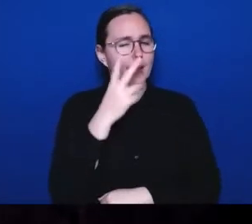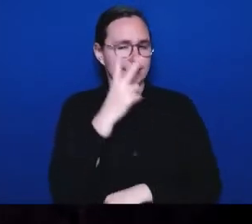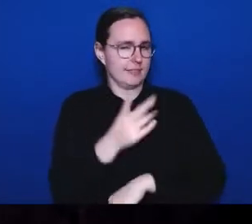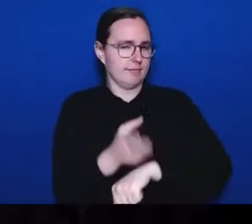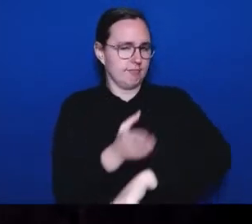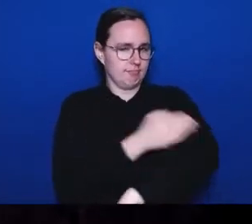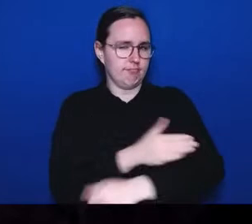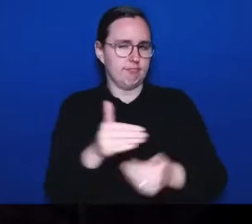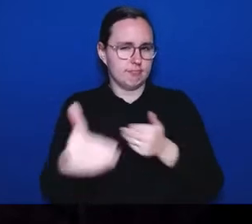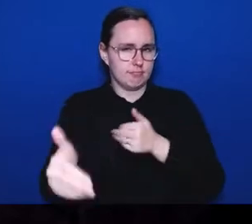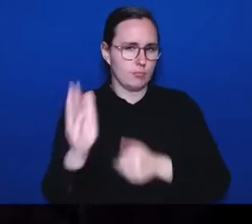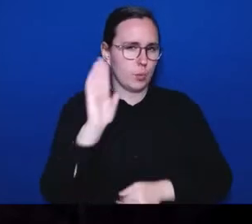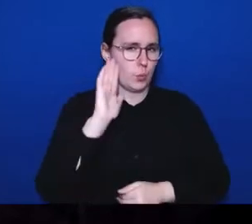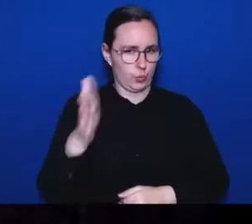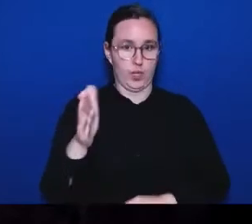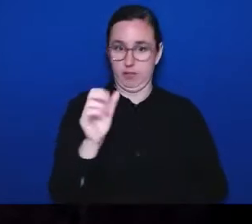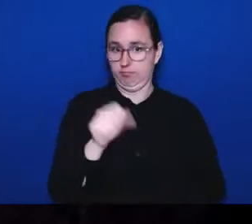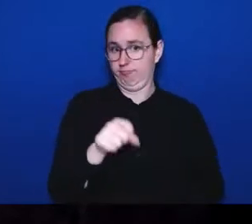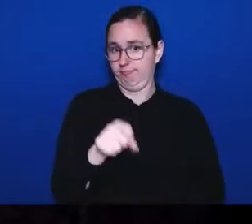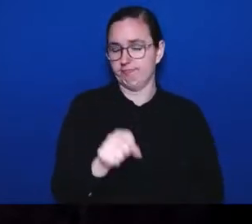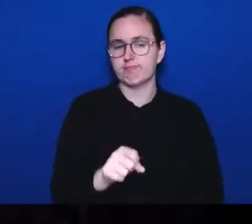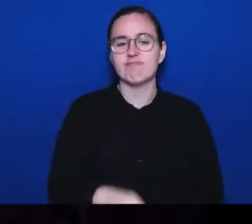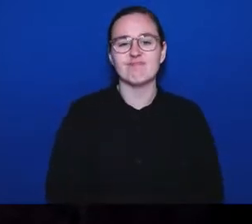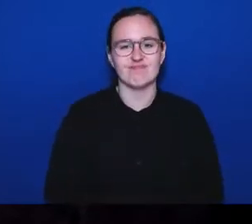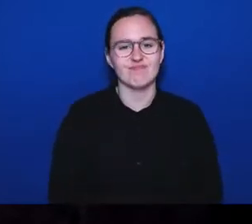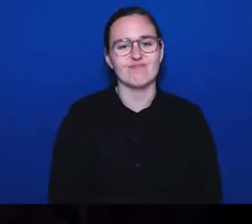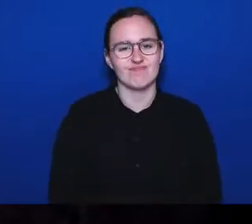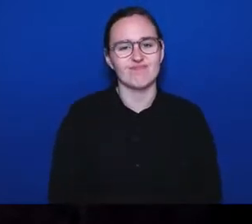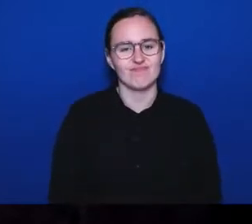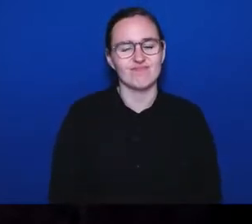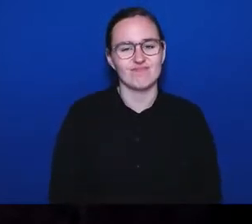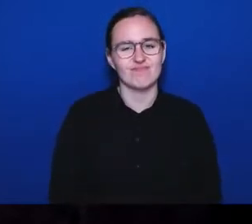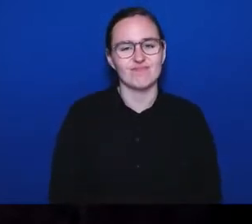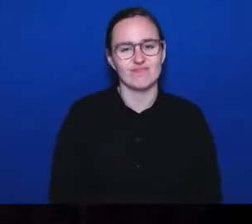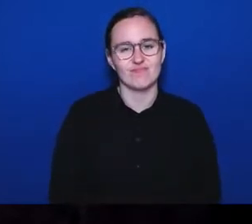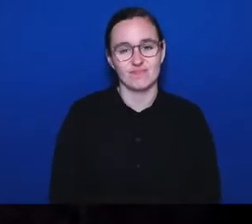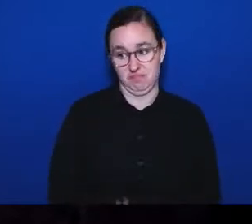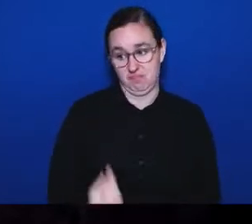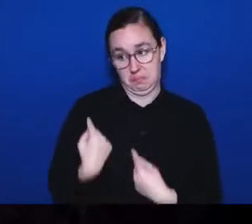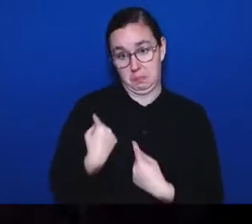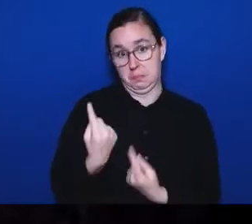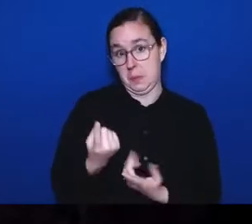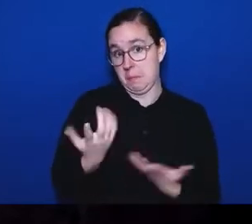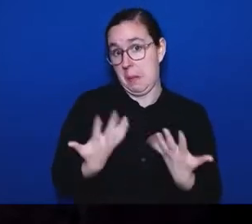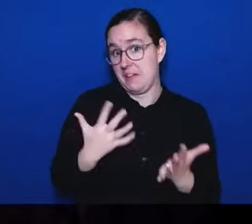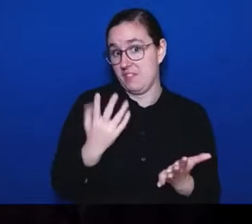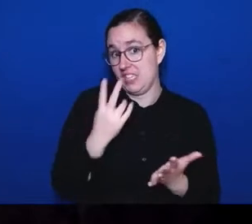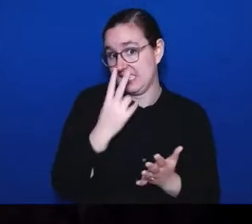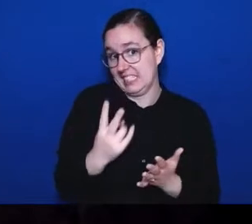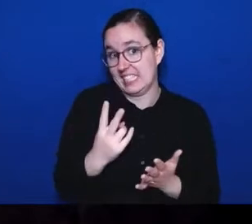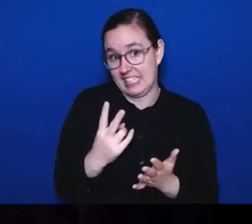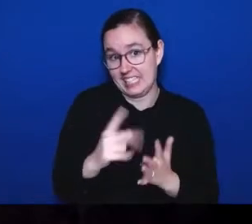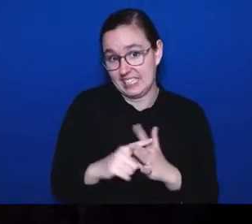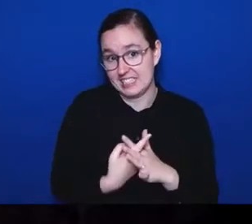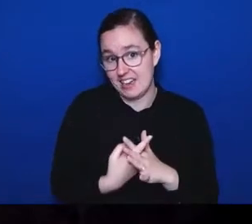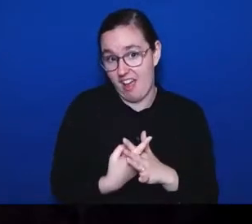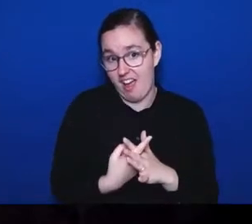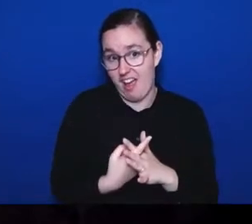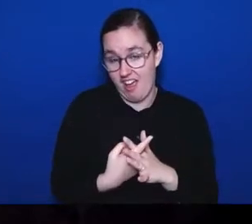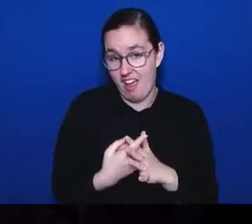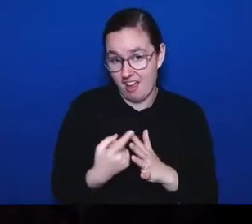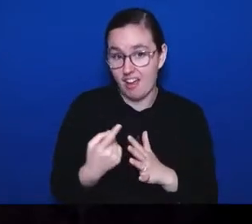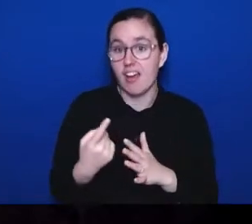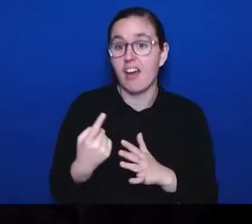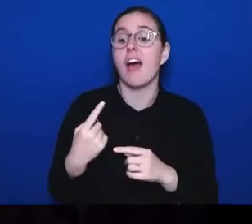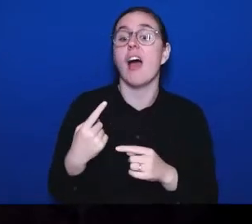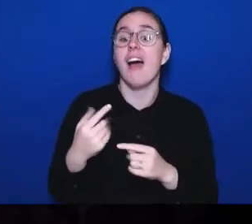is, I think, and we've already seen this in the response to the initiatives we took together in an interim way. The new to